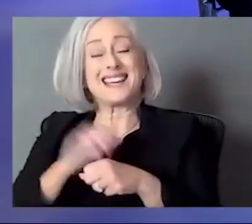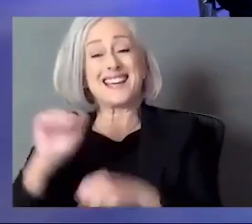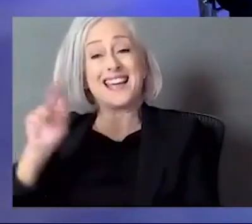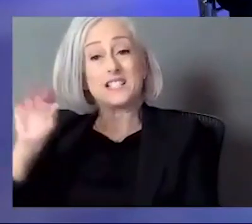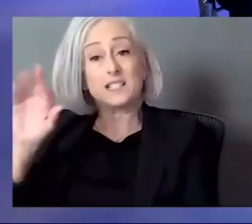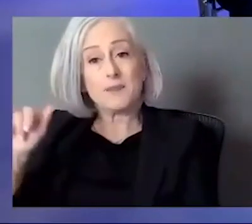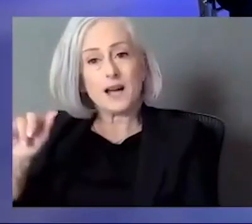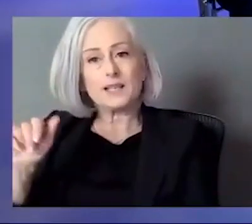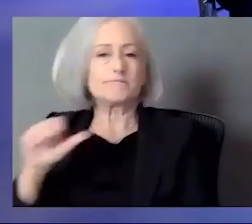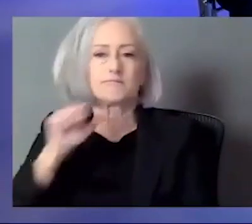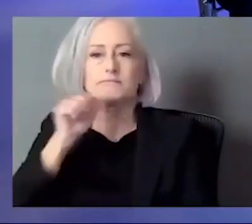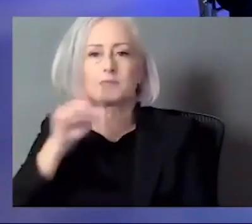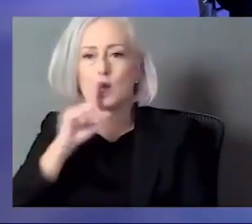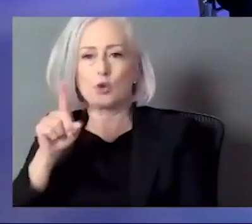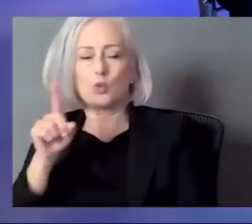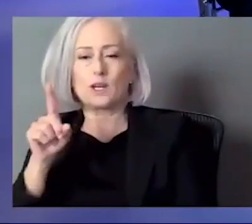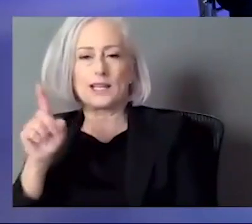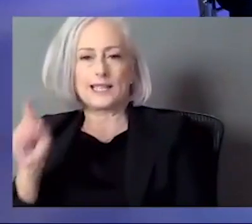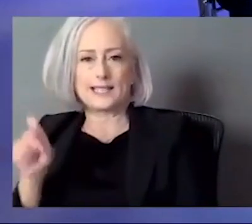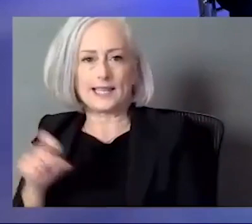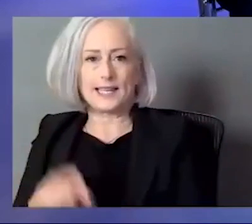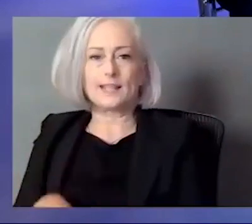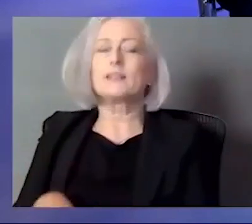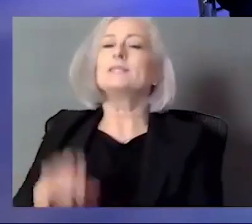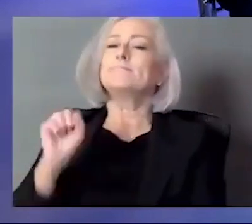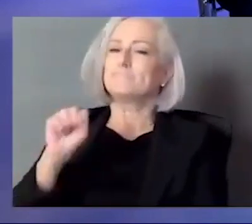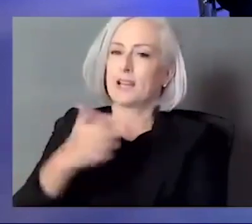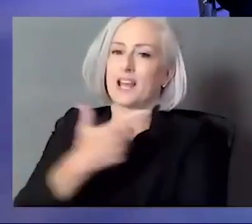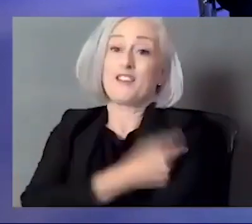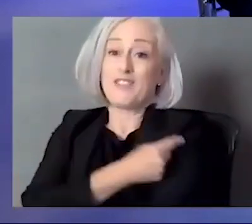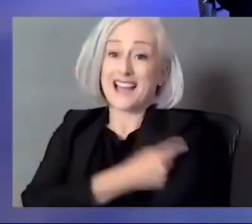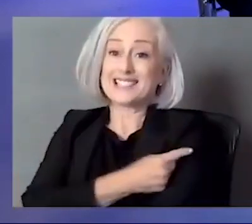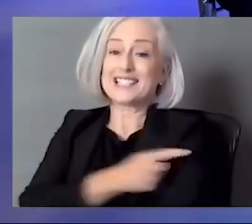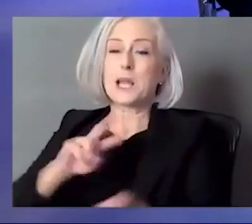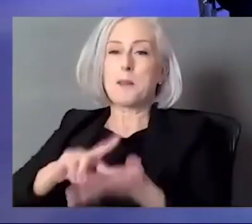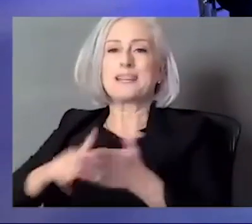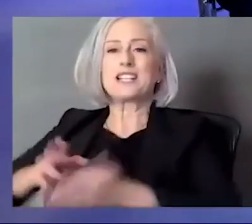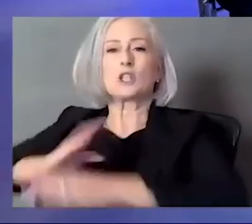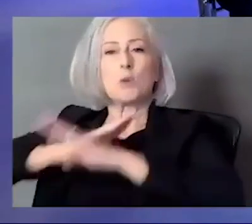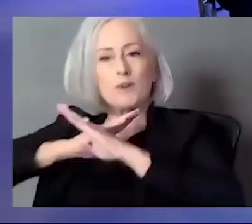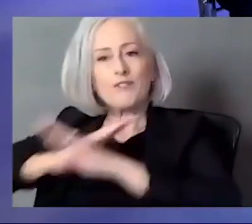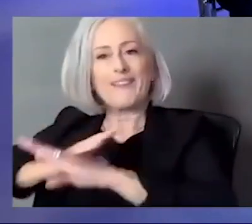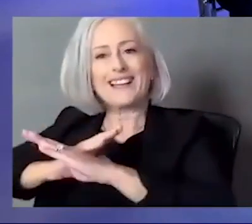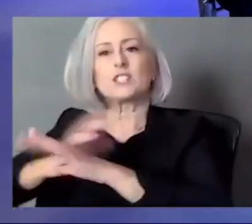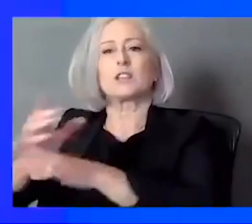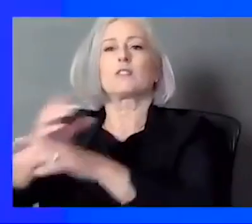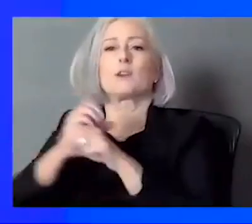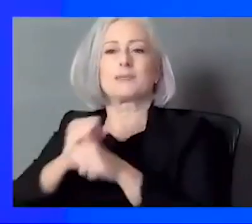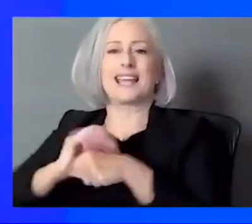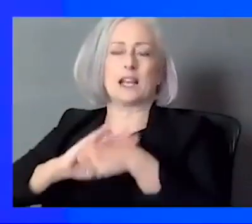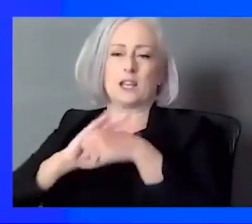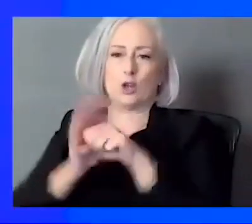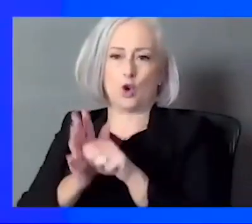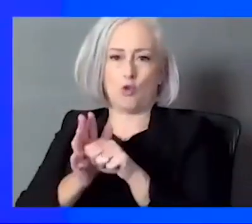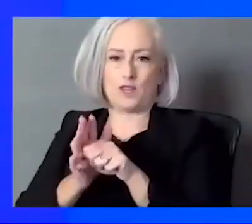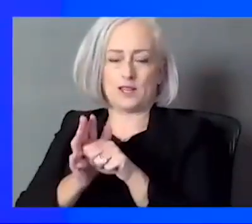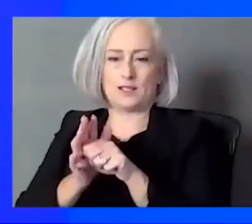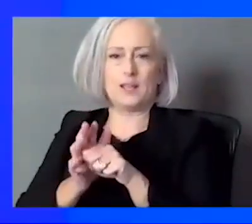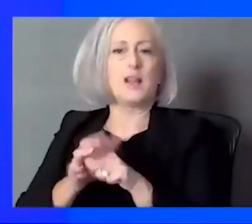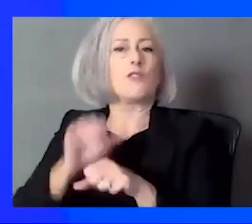The vaccination, the prevention of getting COVID-19, getting that disease, is